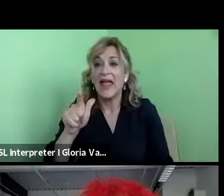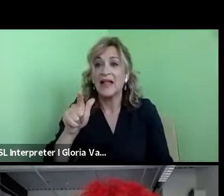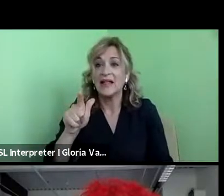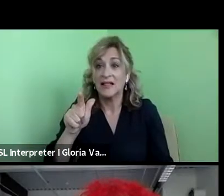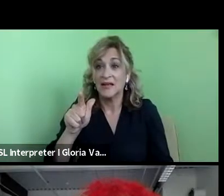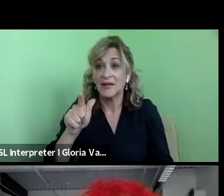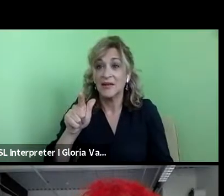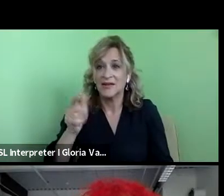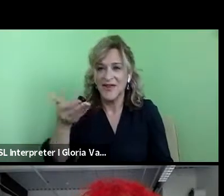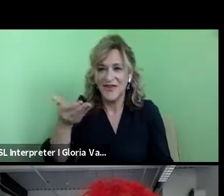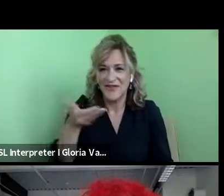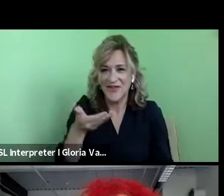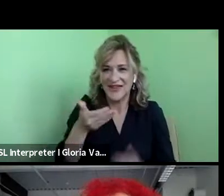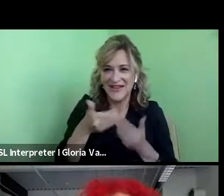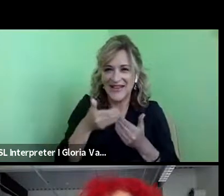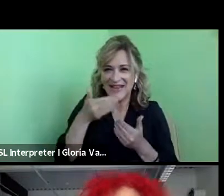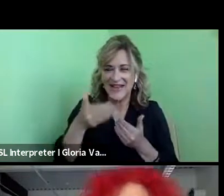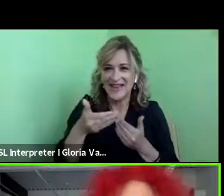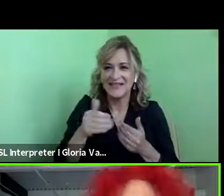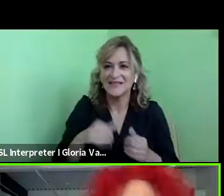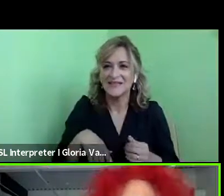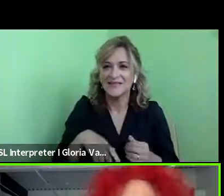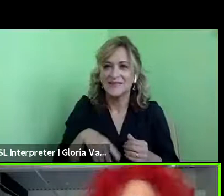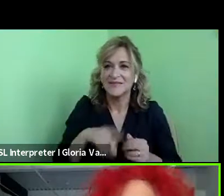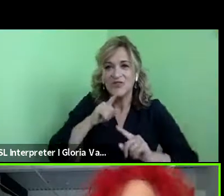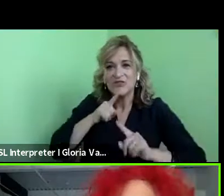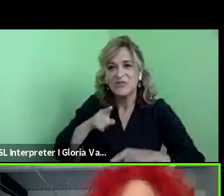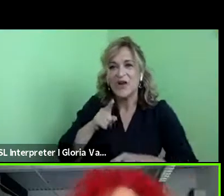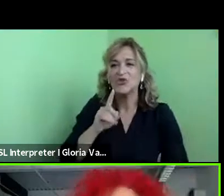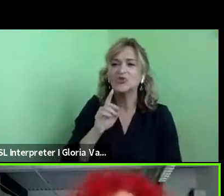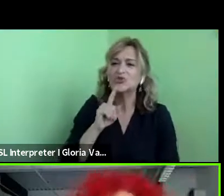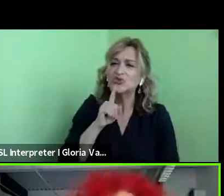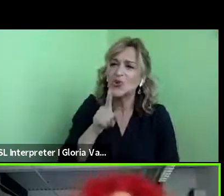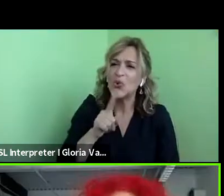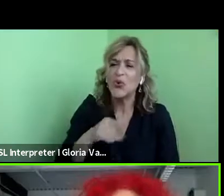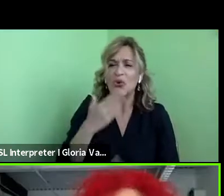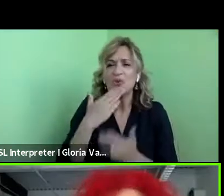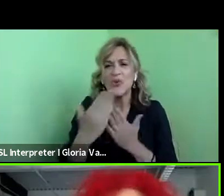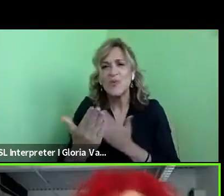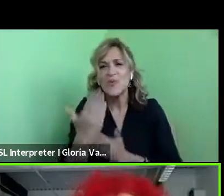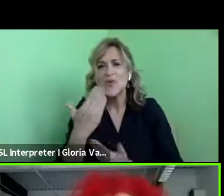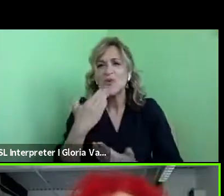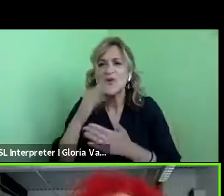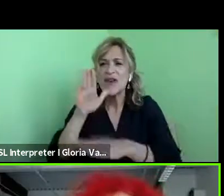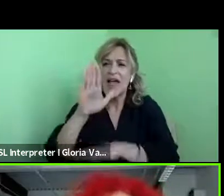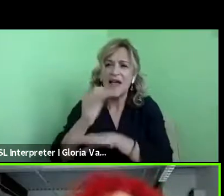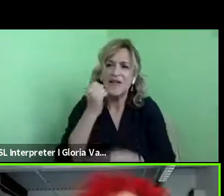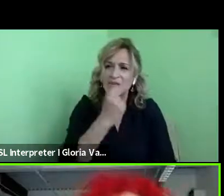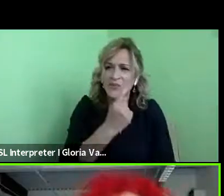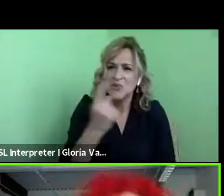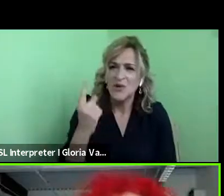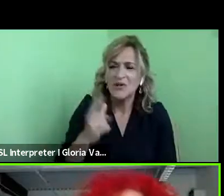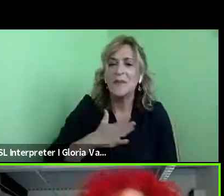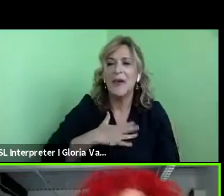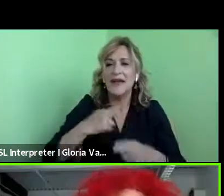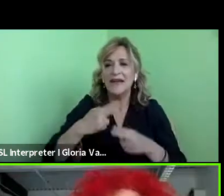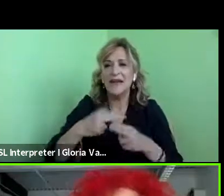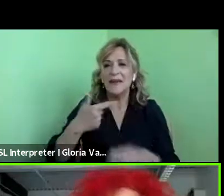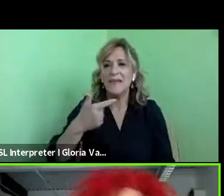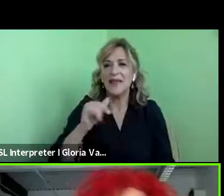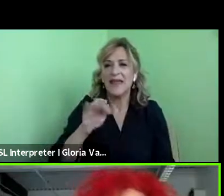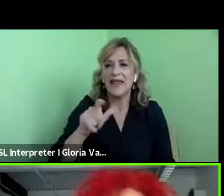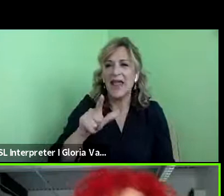I'll bring you in. You're next on my screen. Sure. Thank you. Good morning, good afternoon, everybody. My name is Gayle